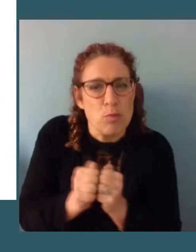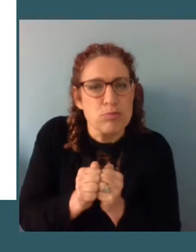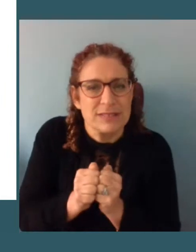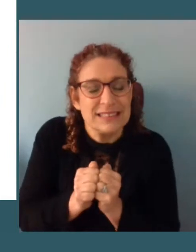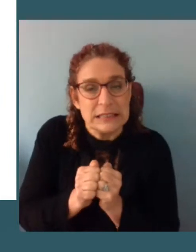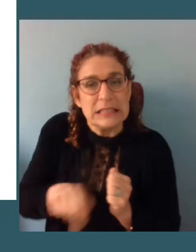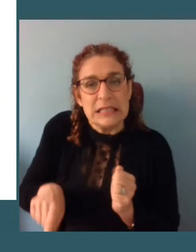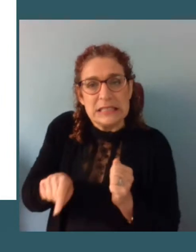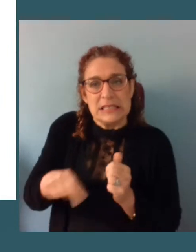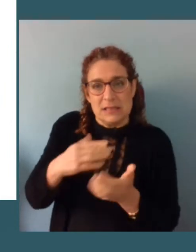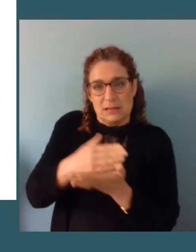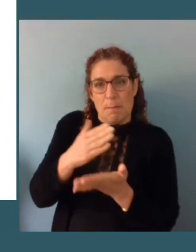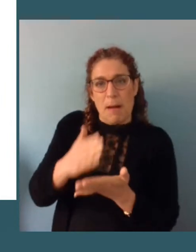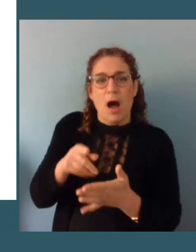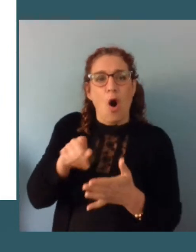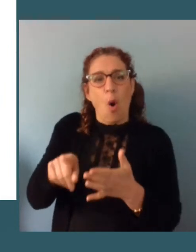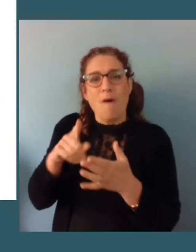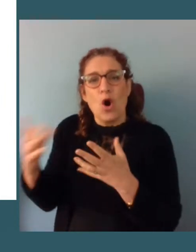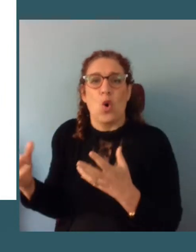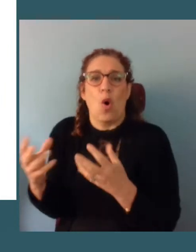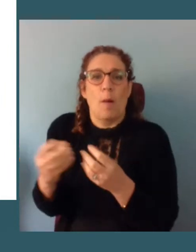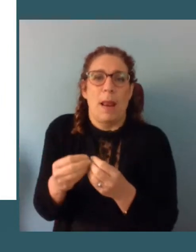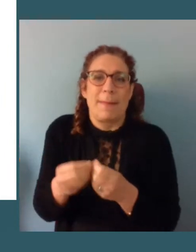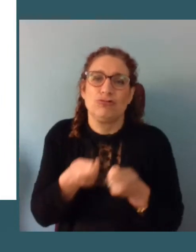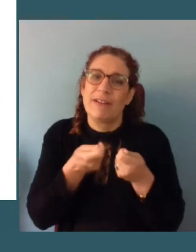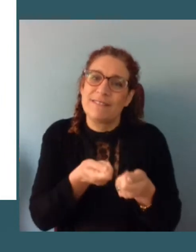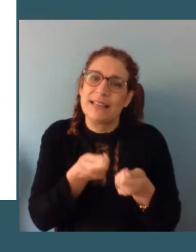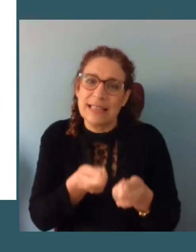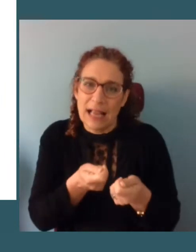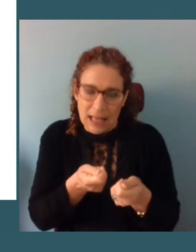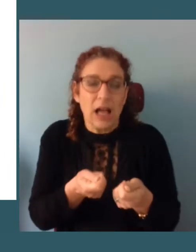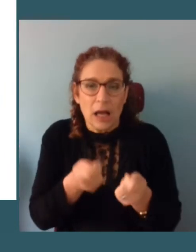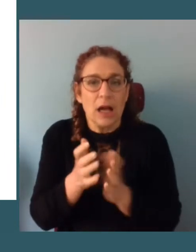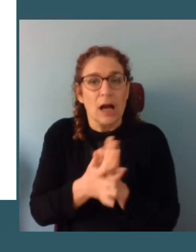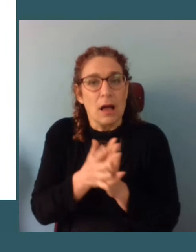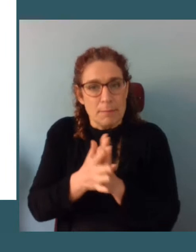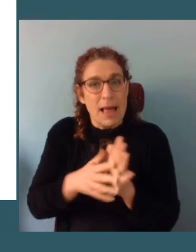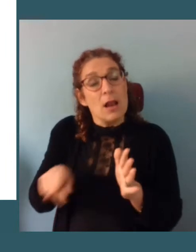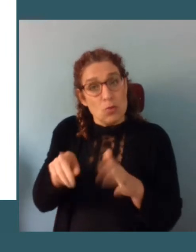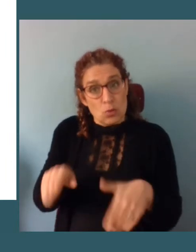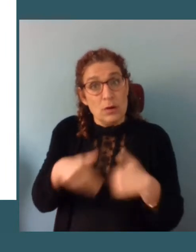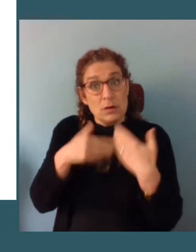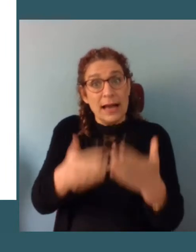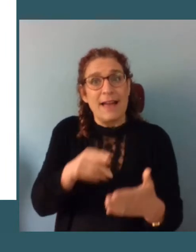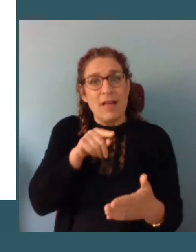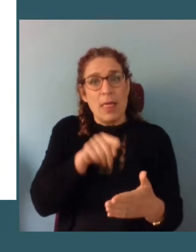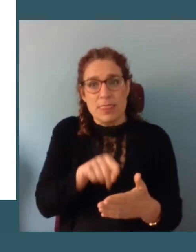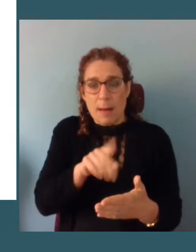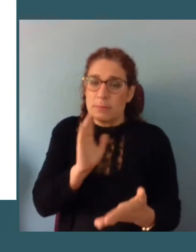complementary feeding. So when introducing solids into the